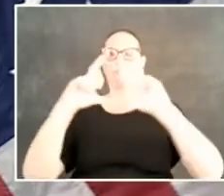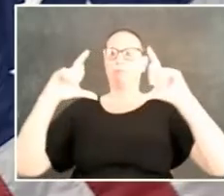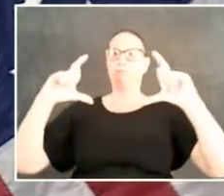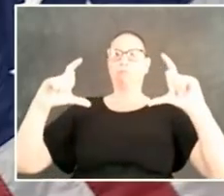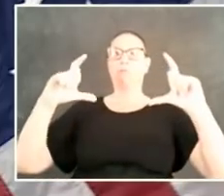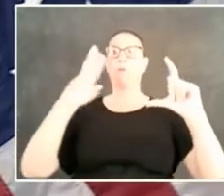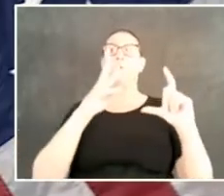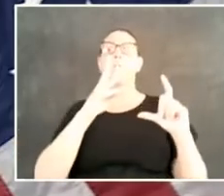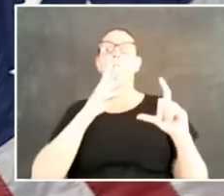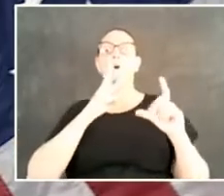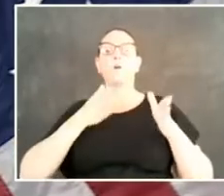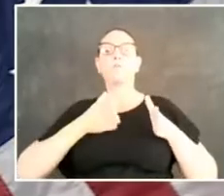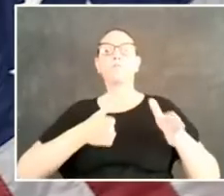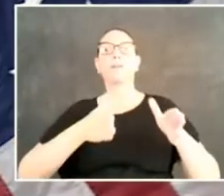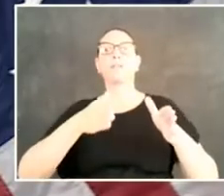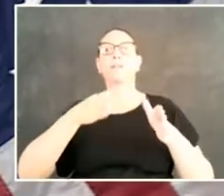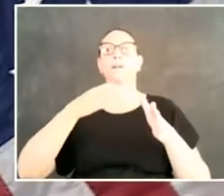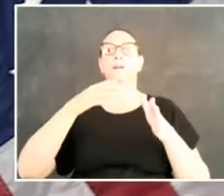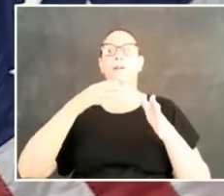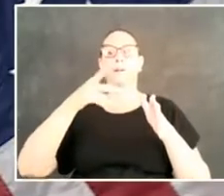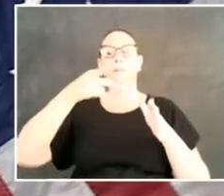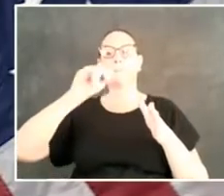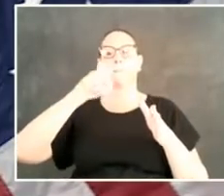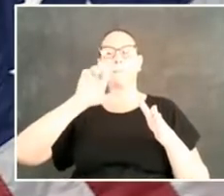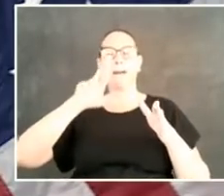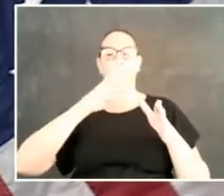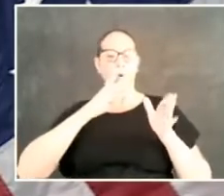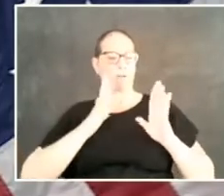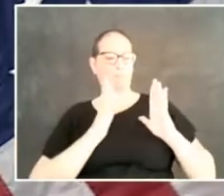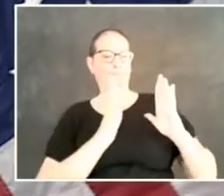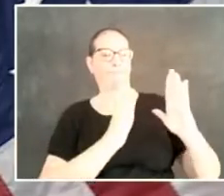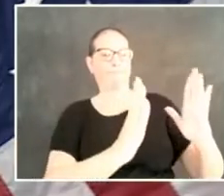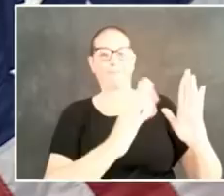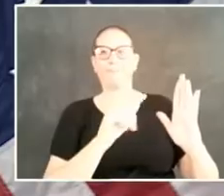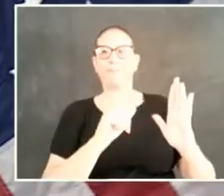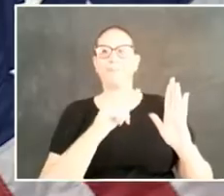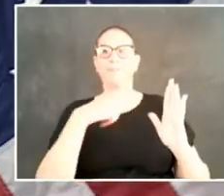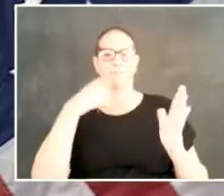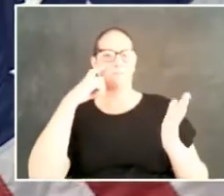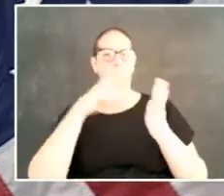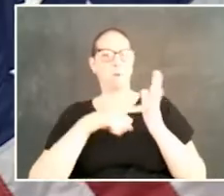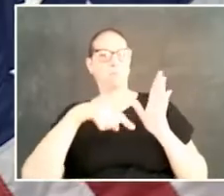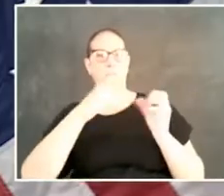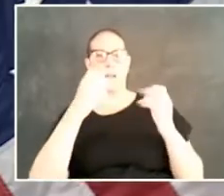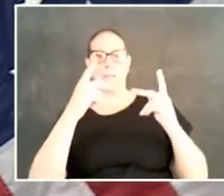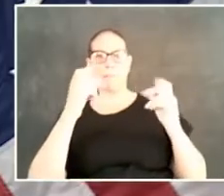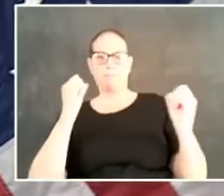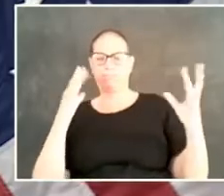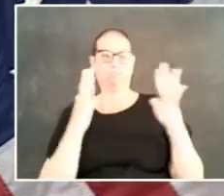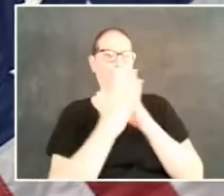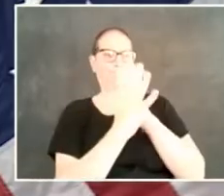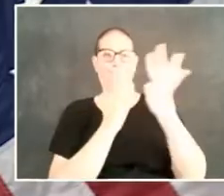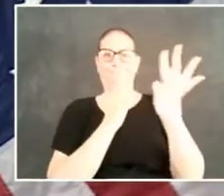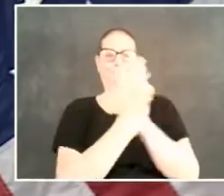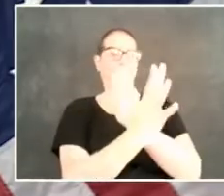I'm wondering also what you all, how to approach this enforcement issue when it's hard